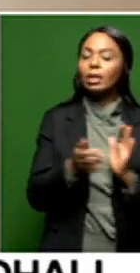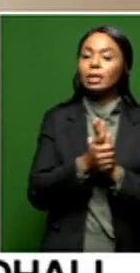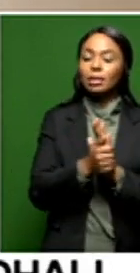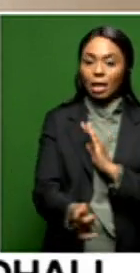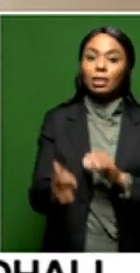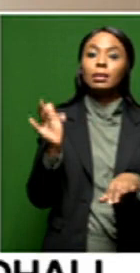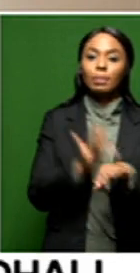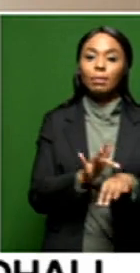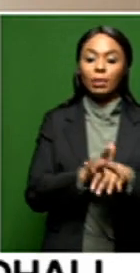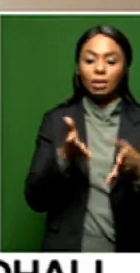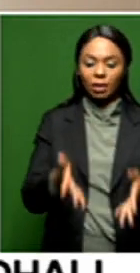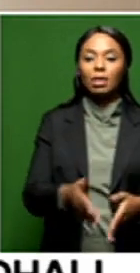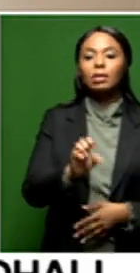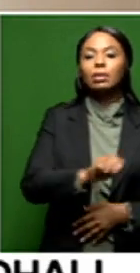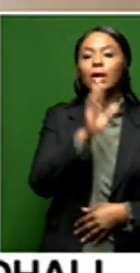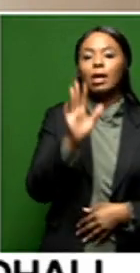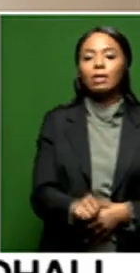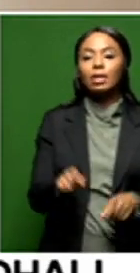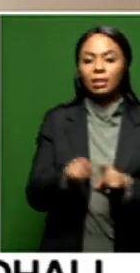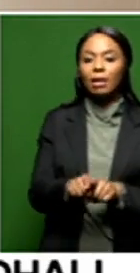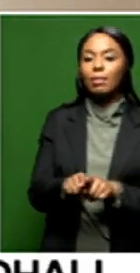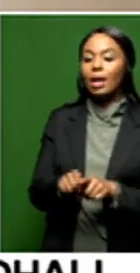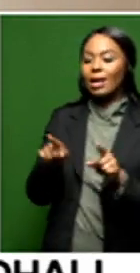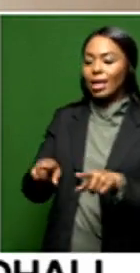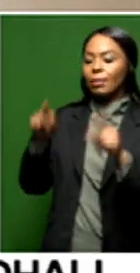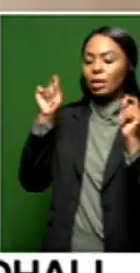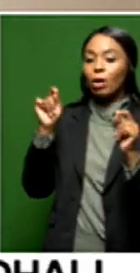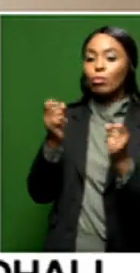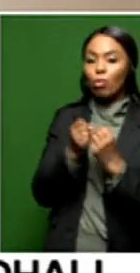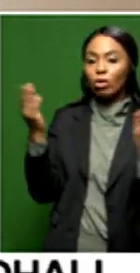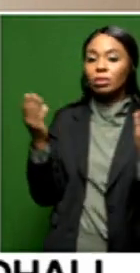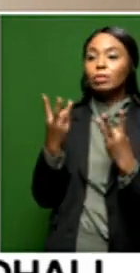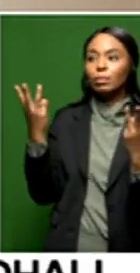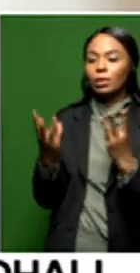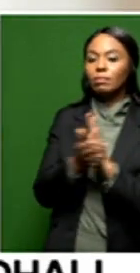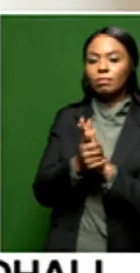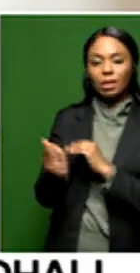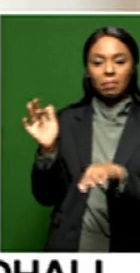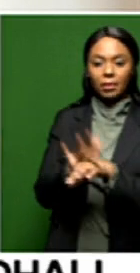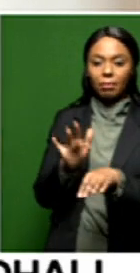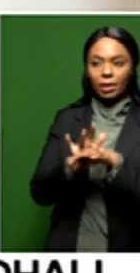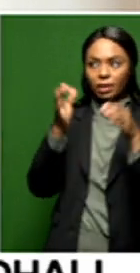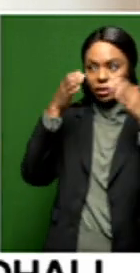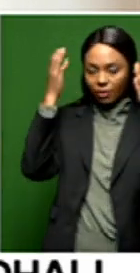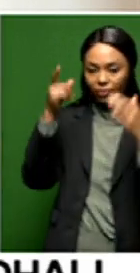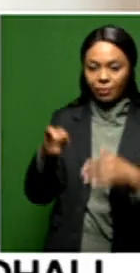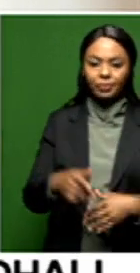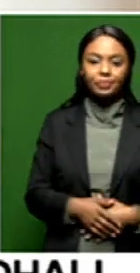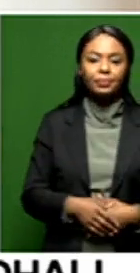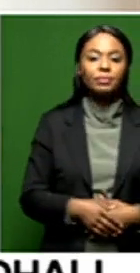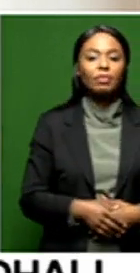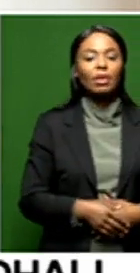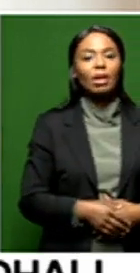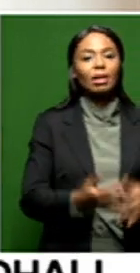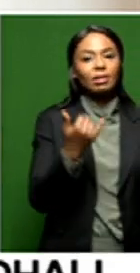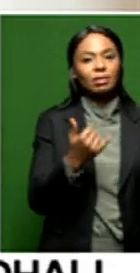in South Africa and in Cape Town itself. And with a much more improved customer experience, what's the typical vibe and